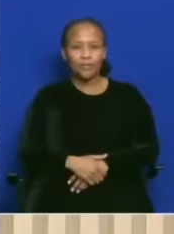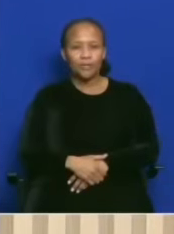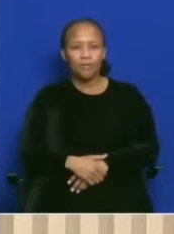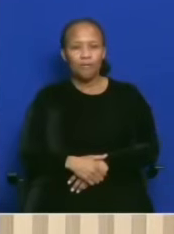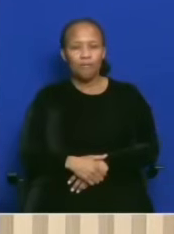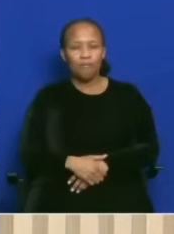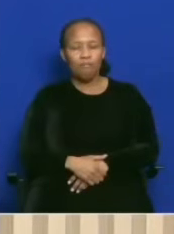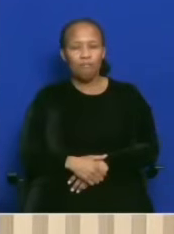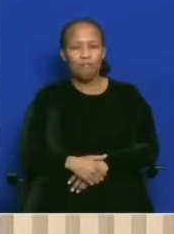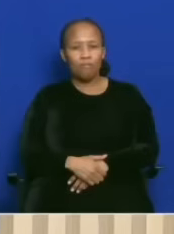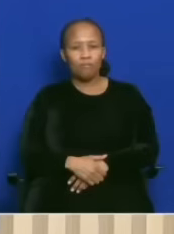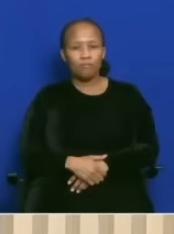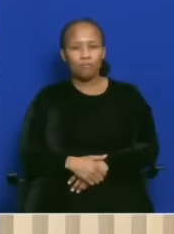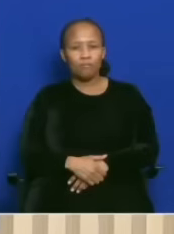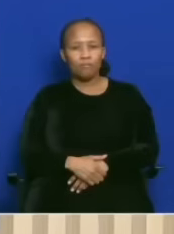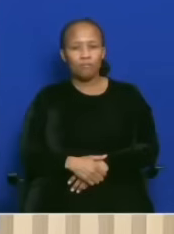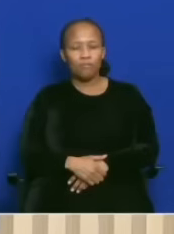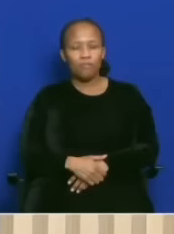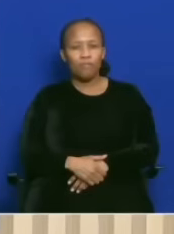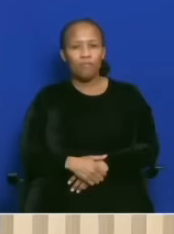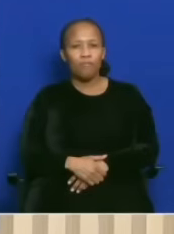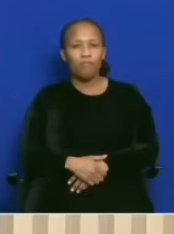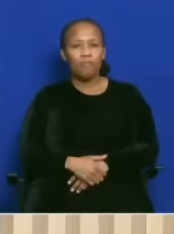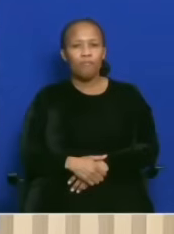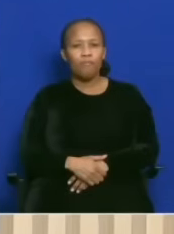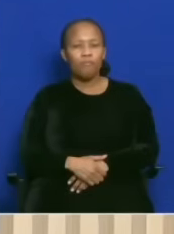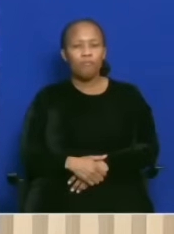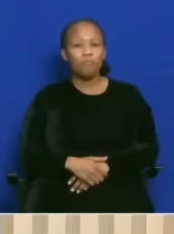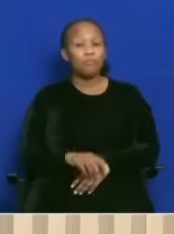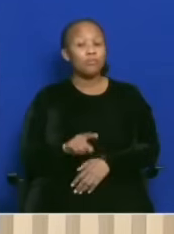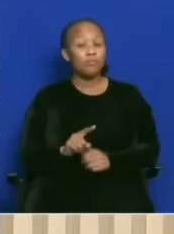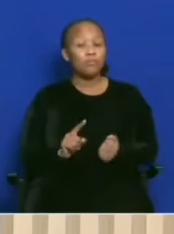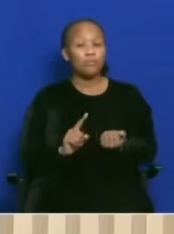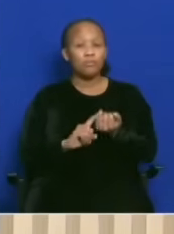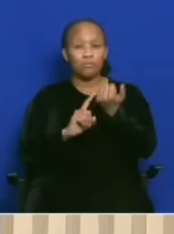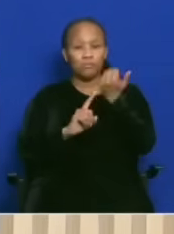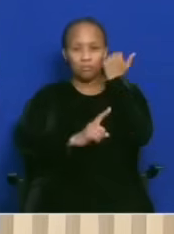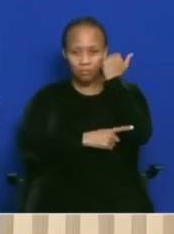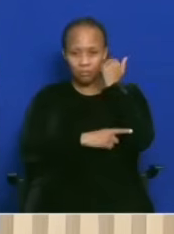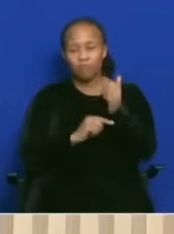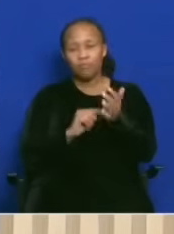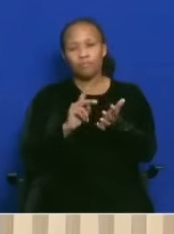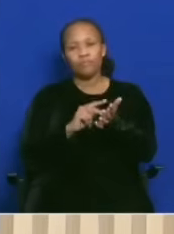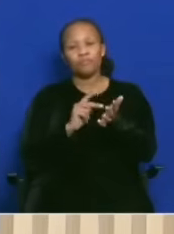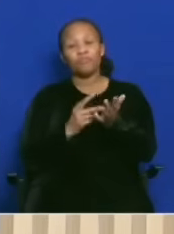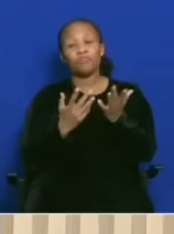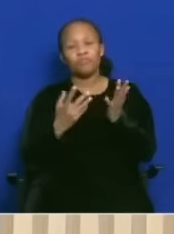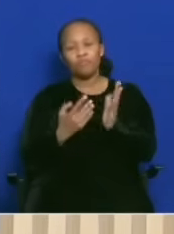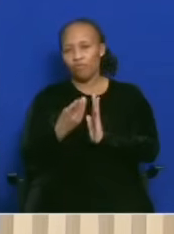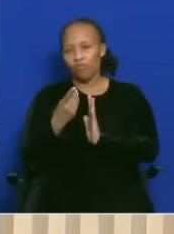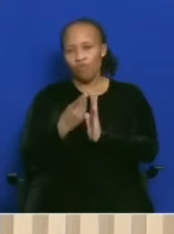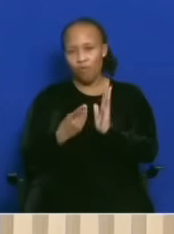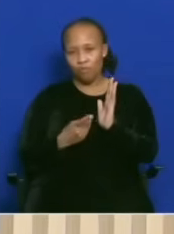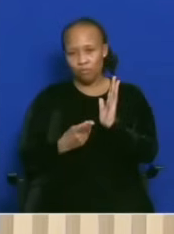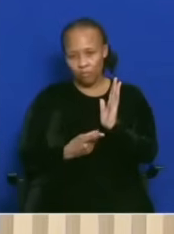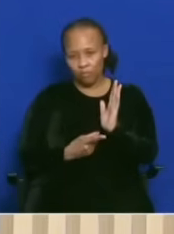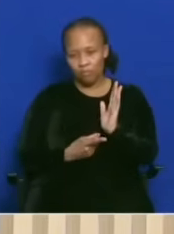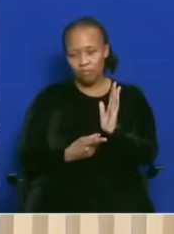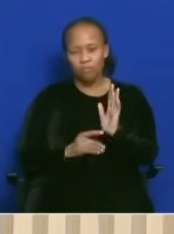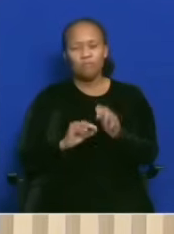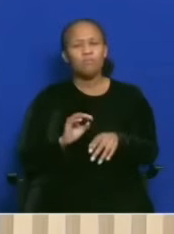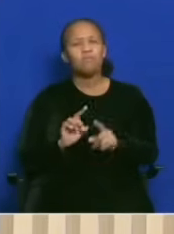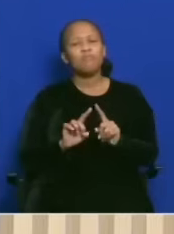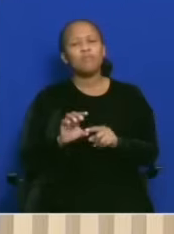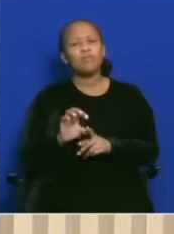And that's the last page on which there are drafts, but there are 6 pages